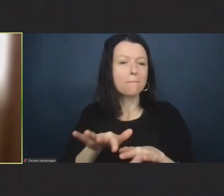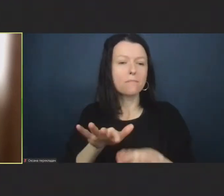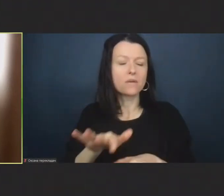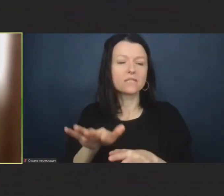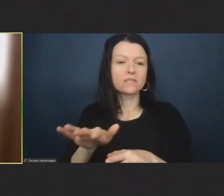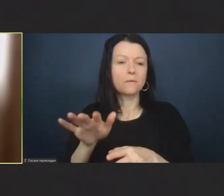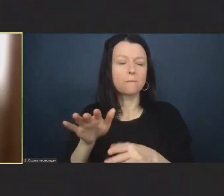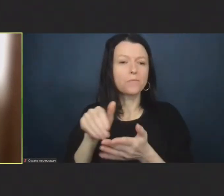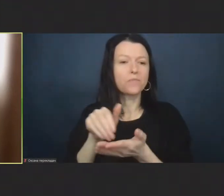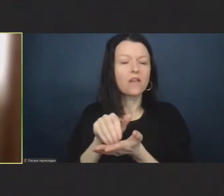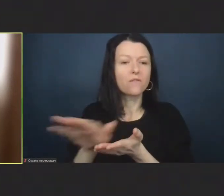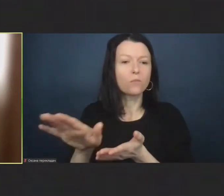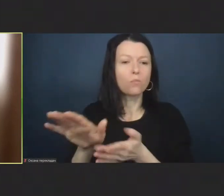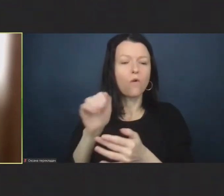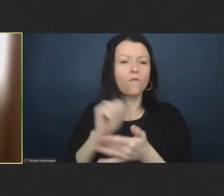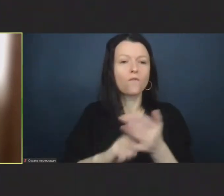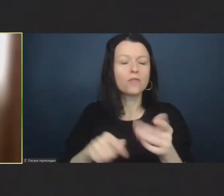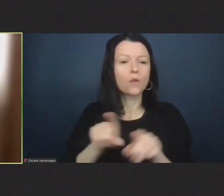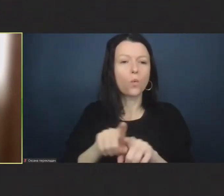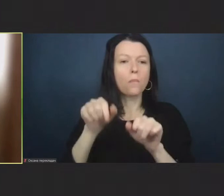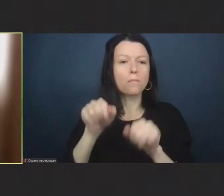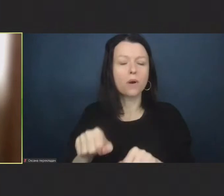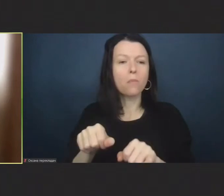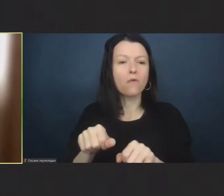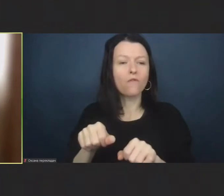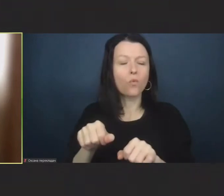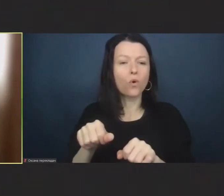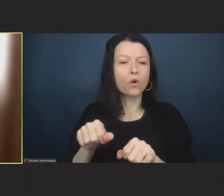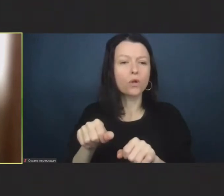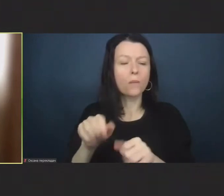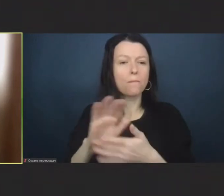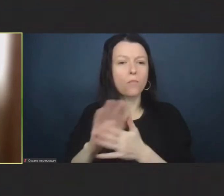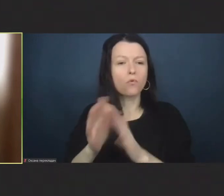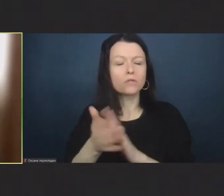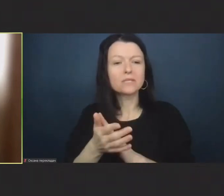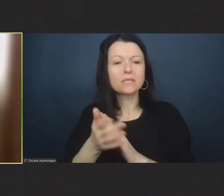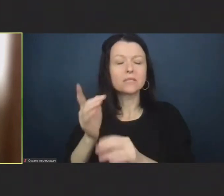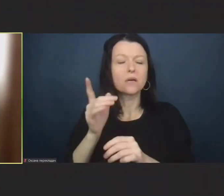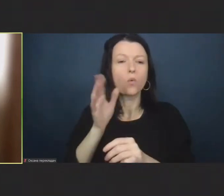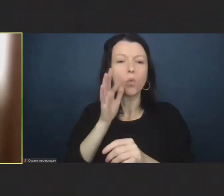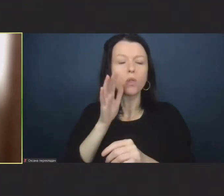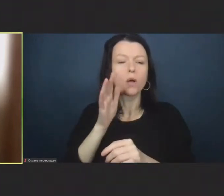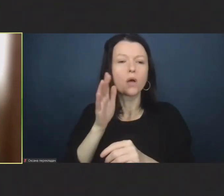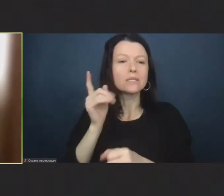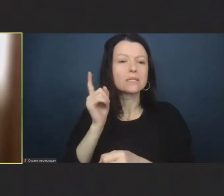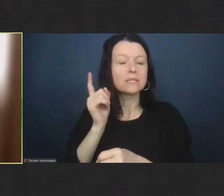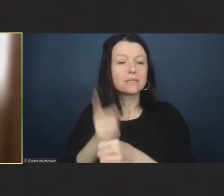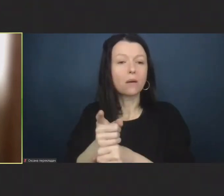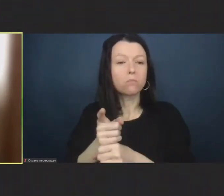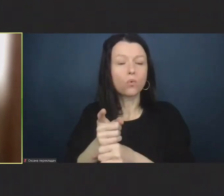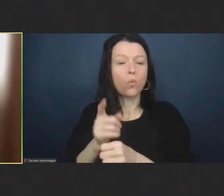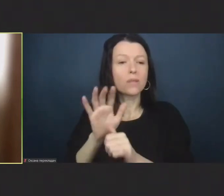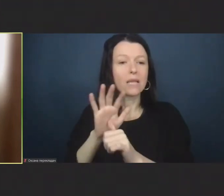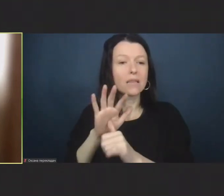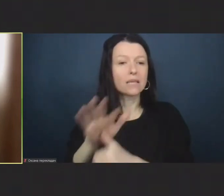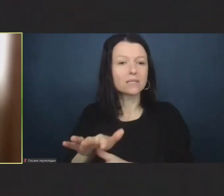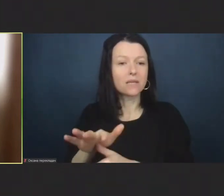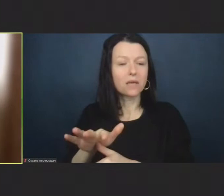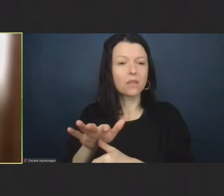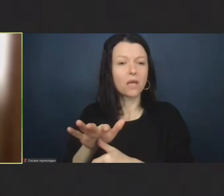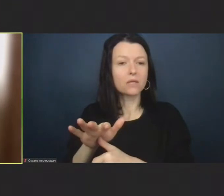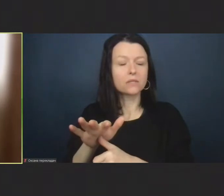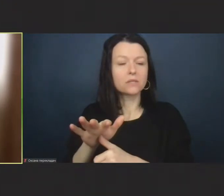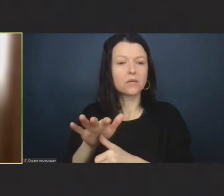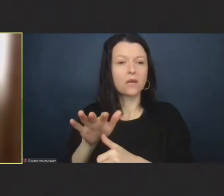the fact of a situation when the ban on discrimination is